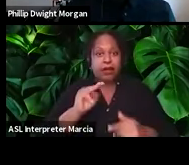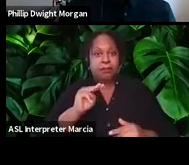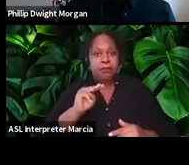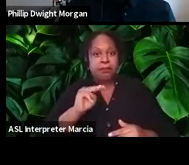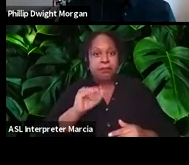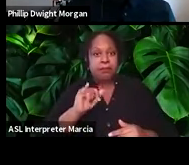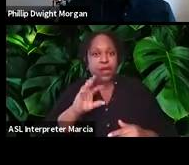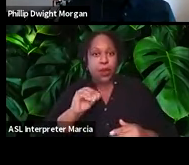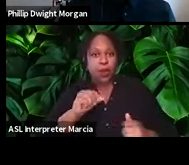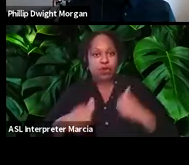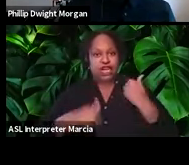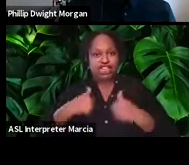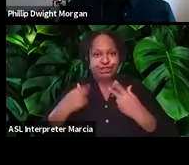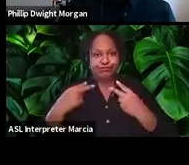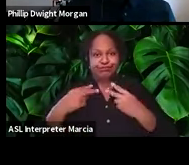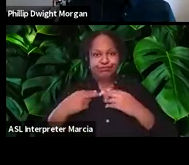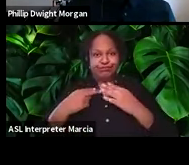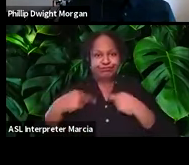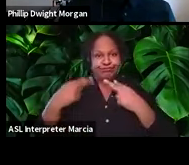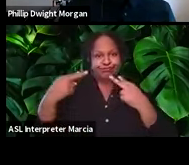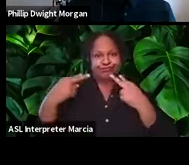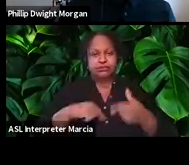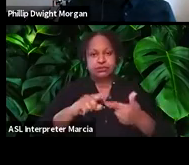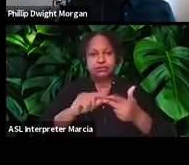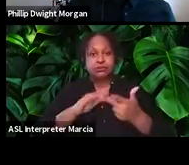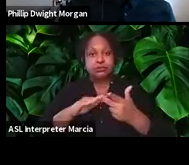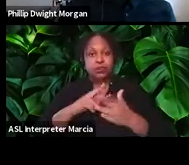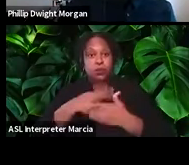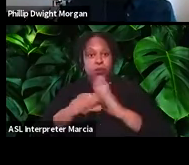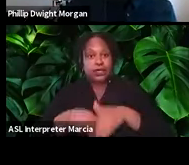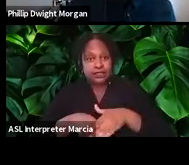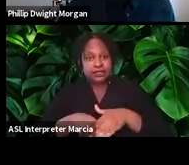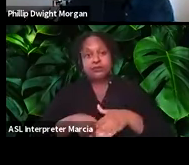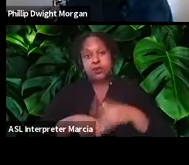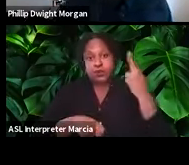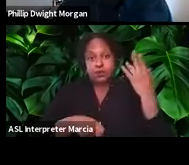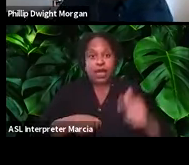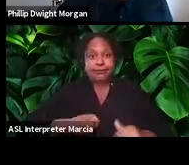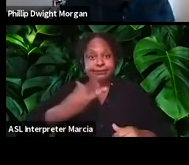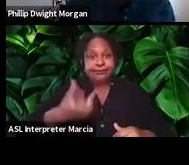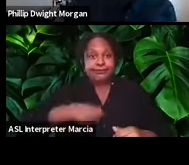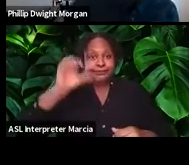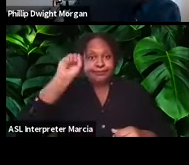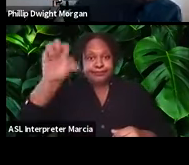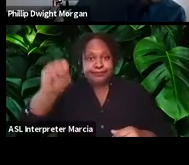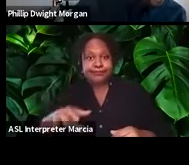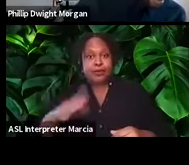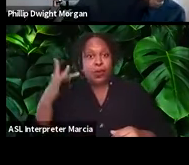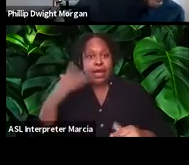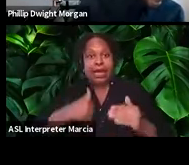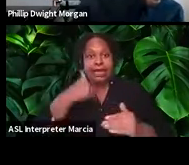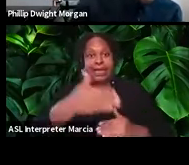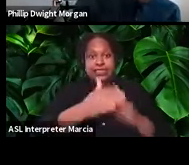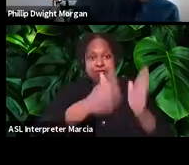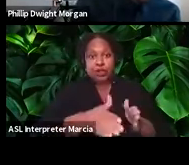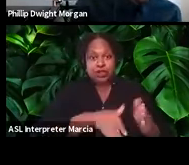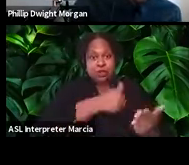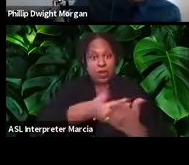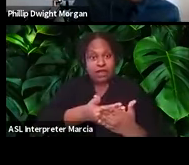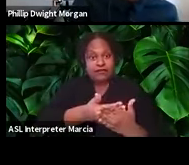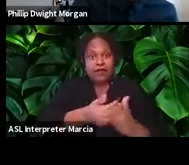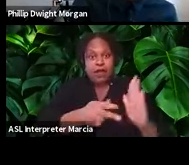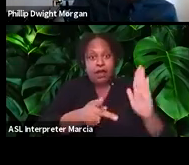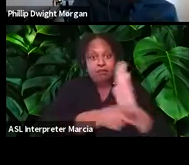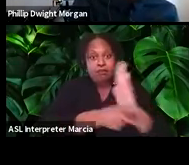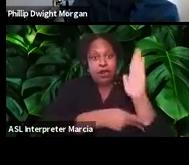whether it was around racism, was so that the next person that comes through those doors on Parliament Hill were not surprised by